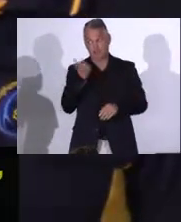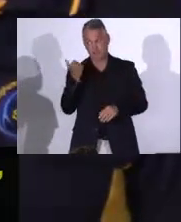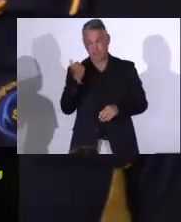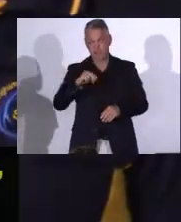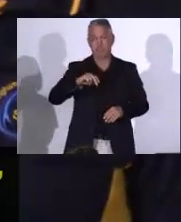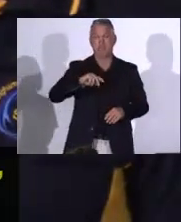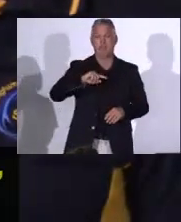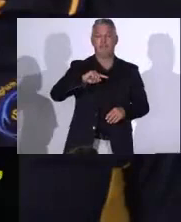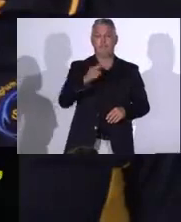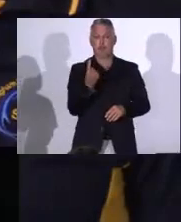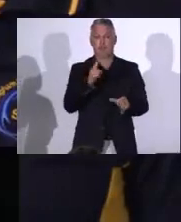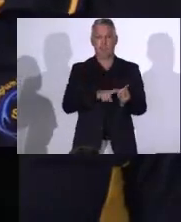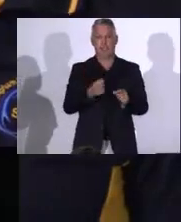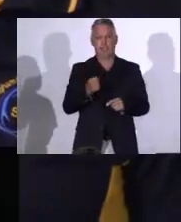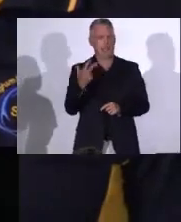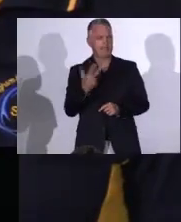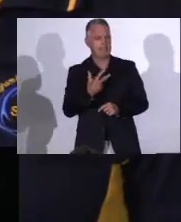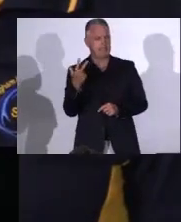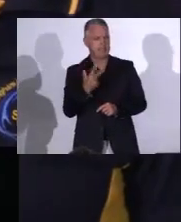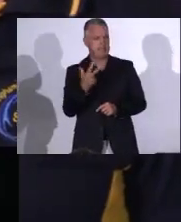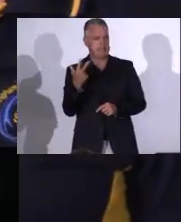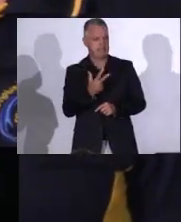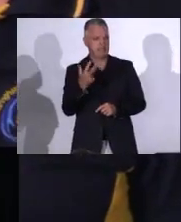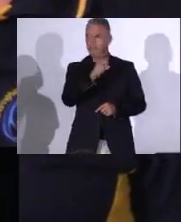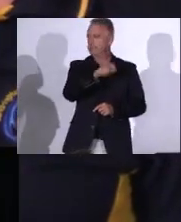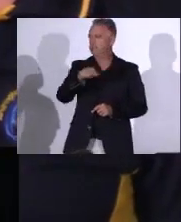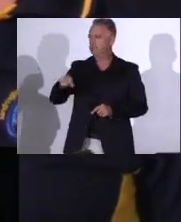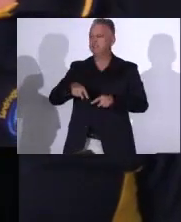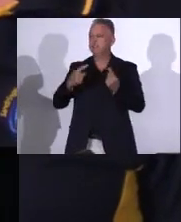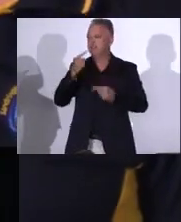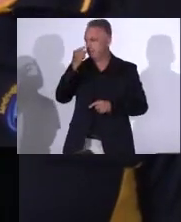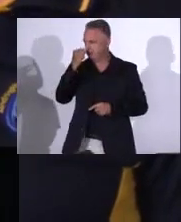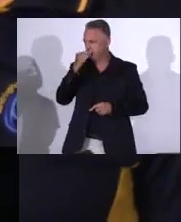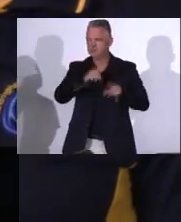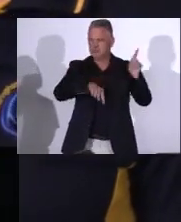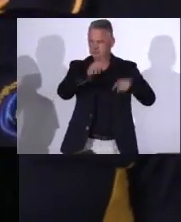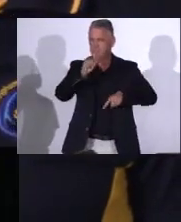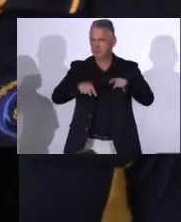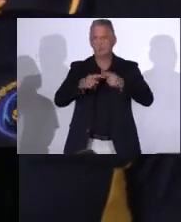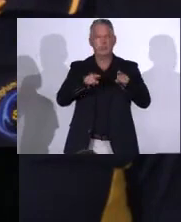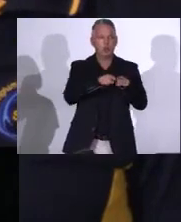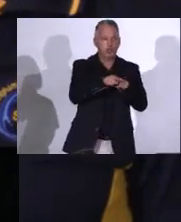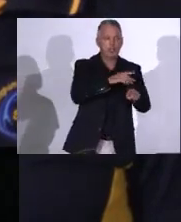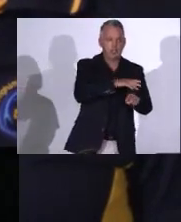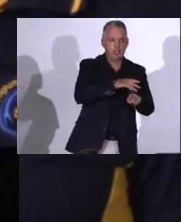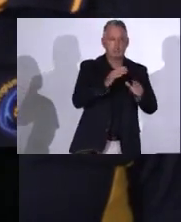end of year one, we had about 18 participants, a whole range of abilities, different learning needs, some